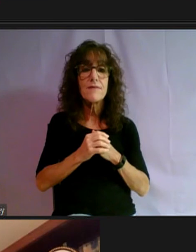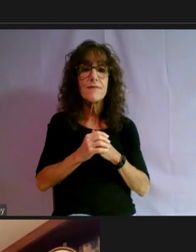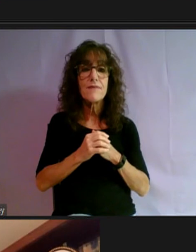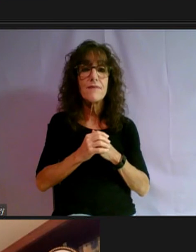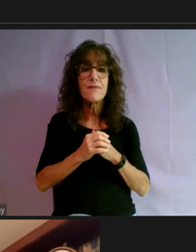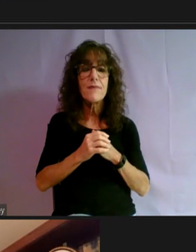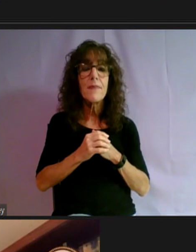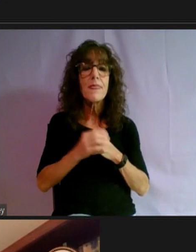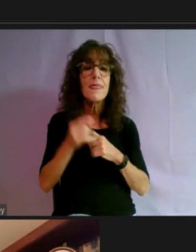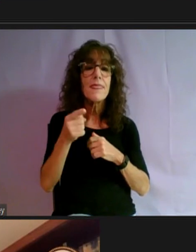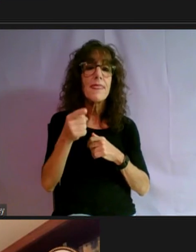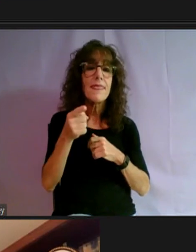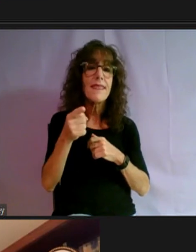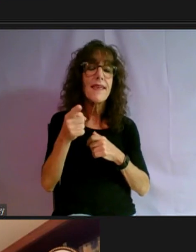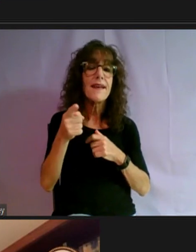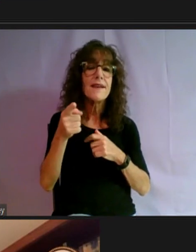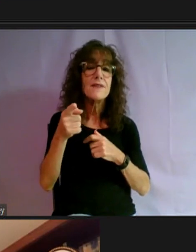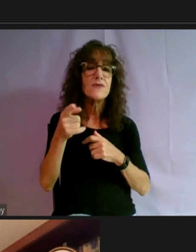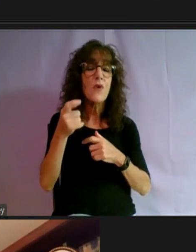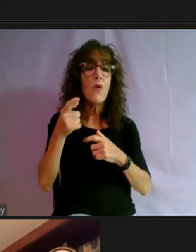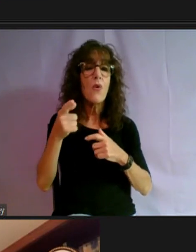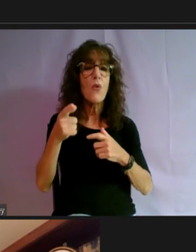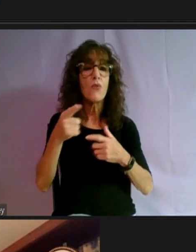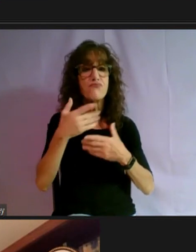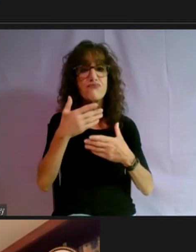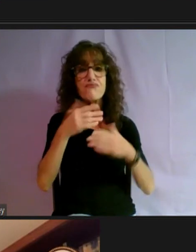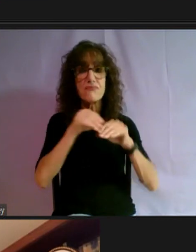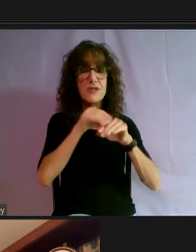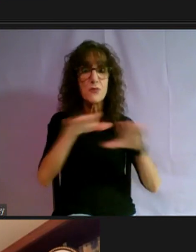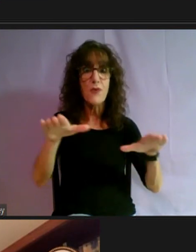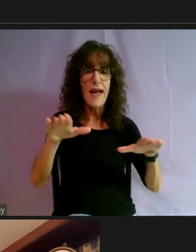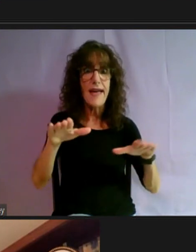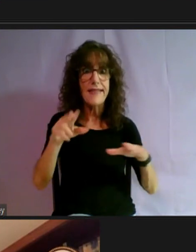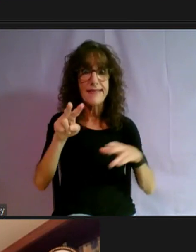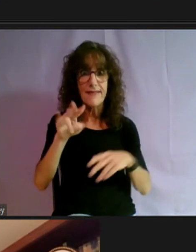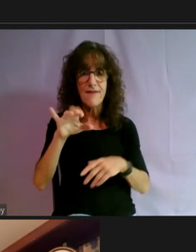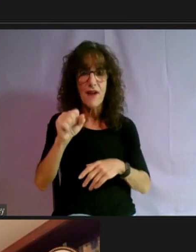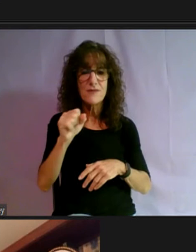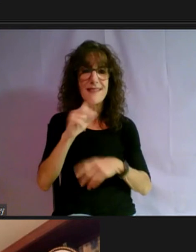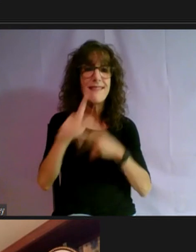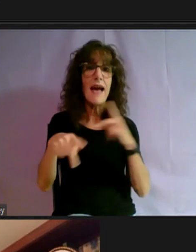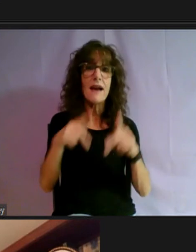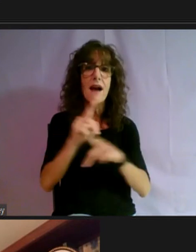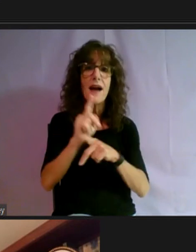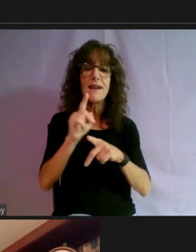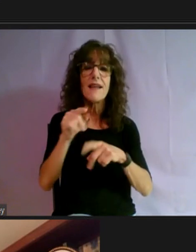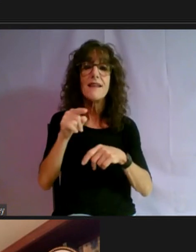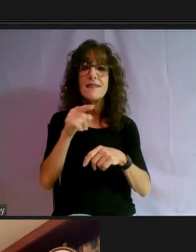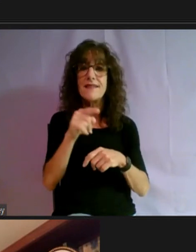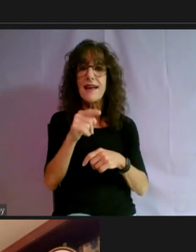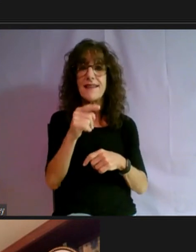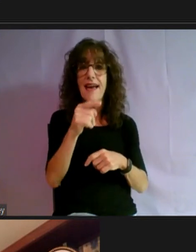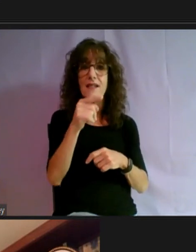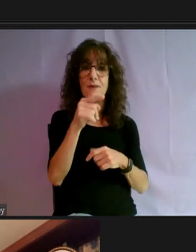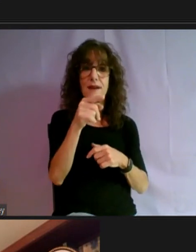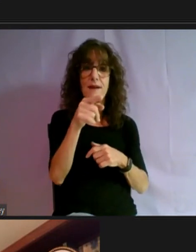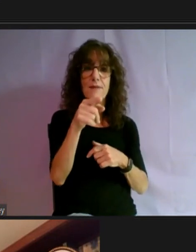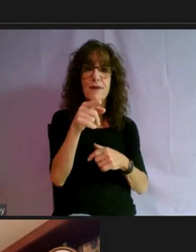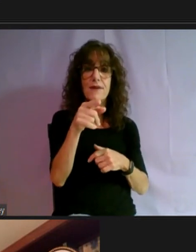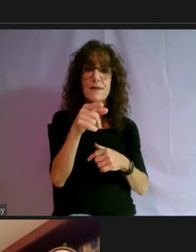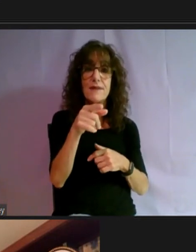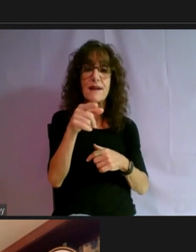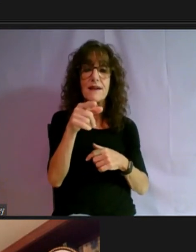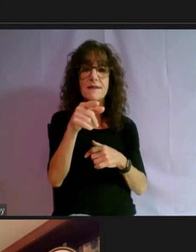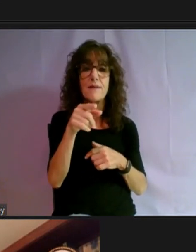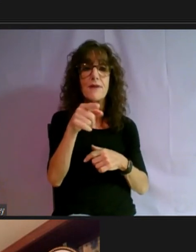inhaler use, which can spread virus. And so that kind of collaboration was really important for 2 reasons. One, to improve the